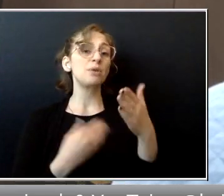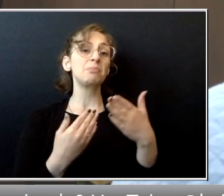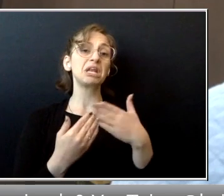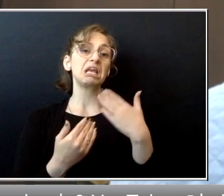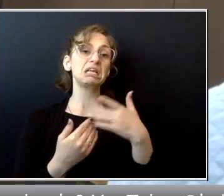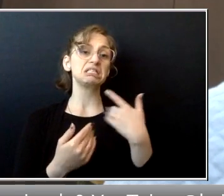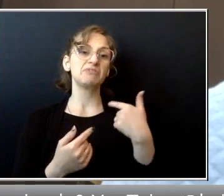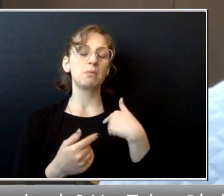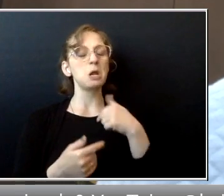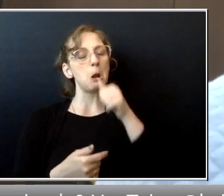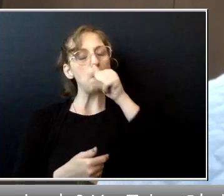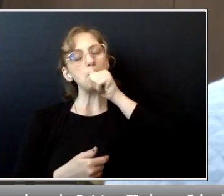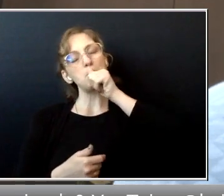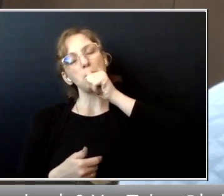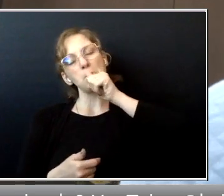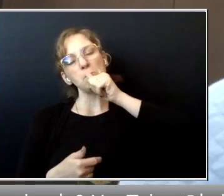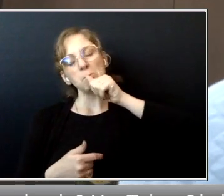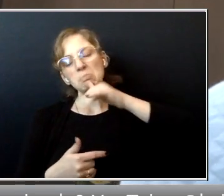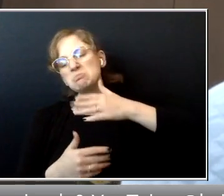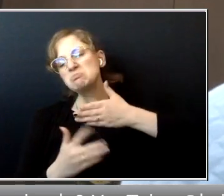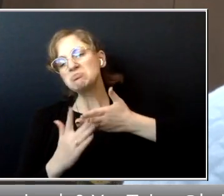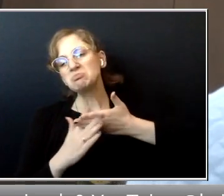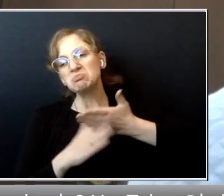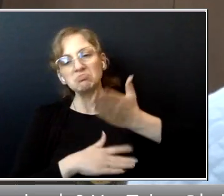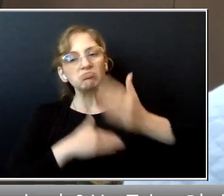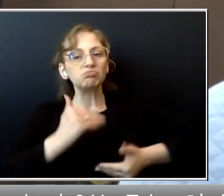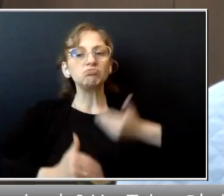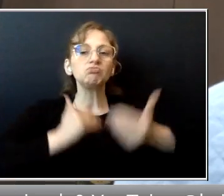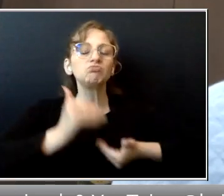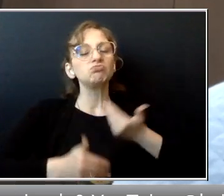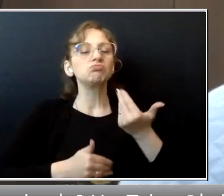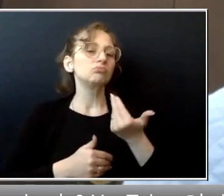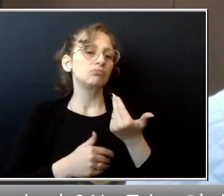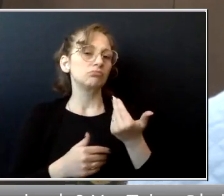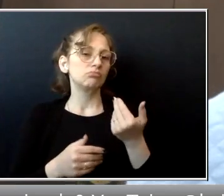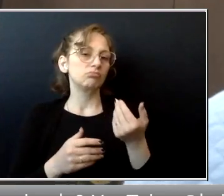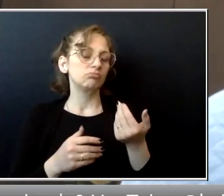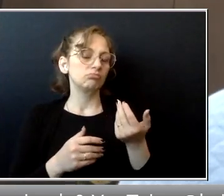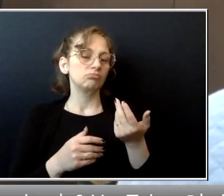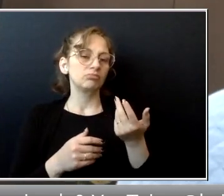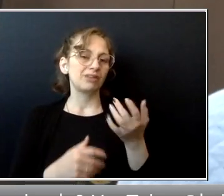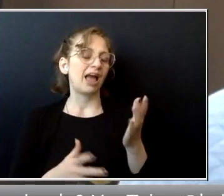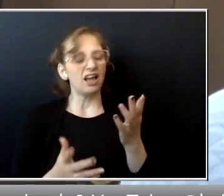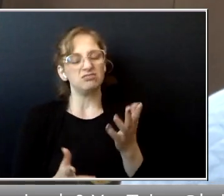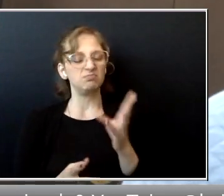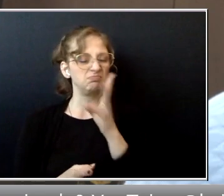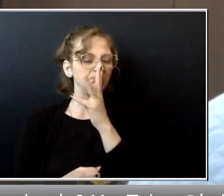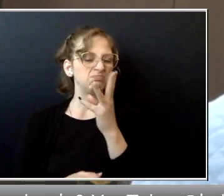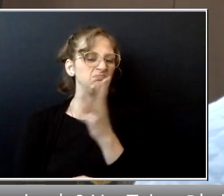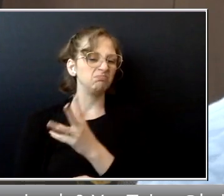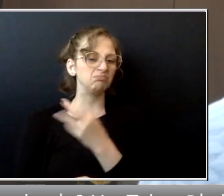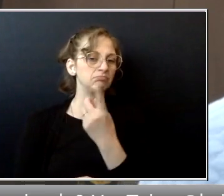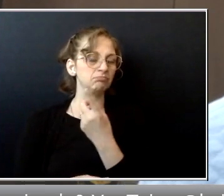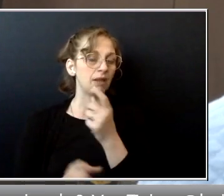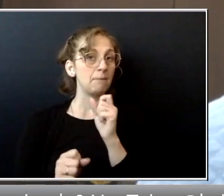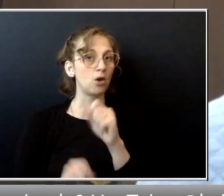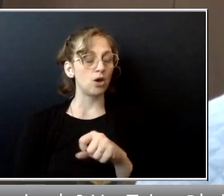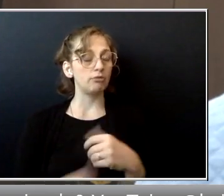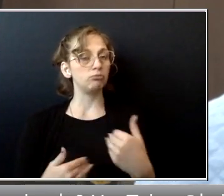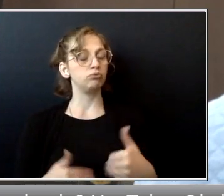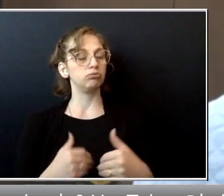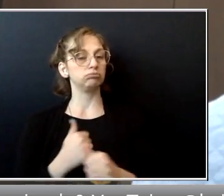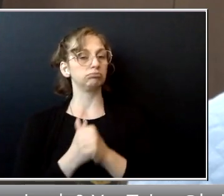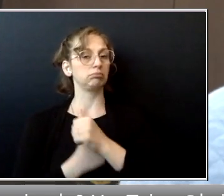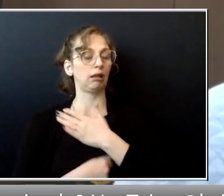muscle or tough through this initial quad tear and kind of dismiss something that could have been life-threatening, which is the diagnosis